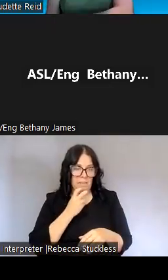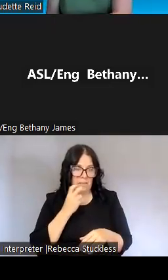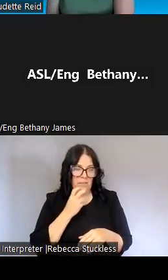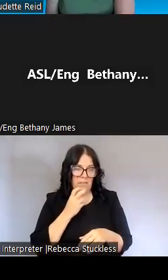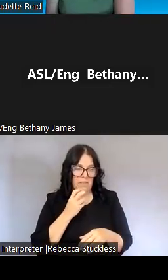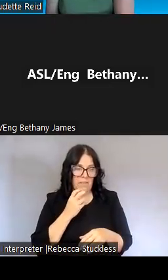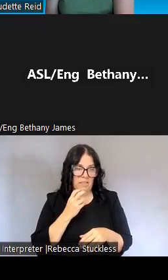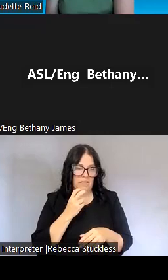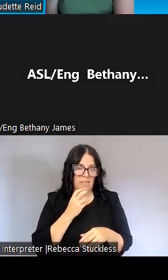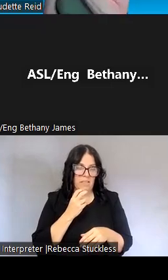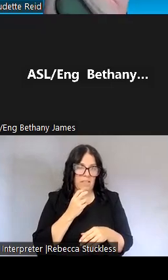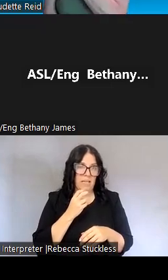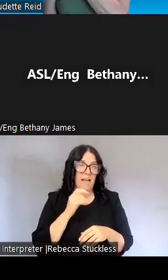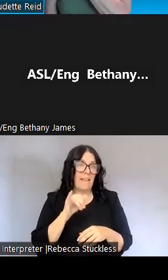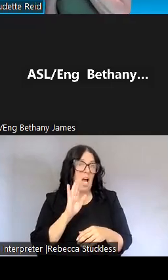more broadly available.